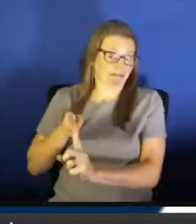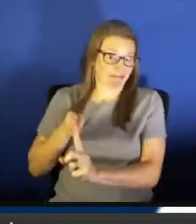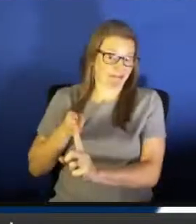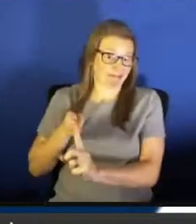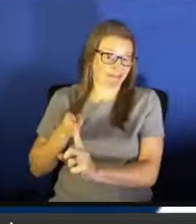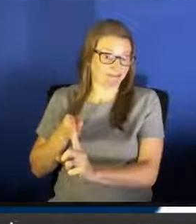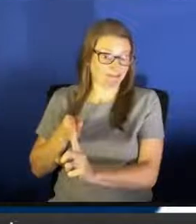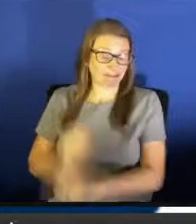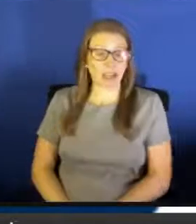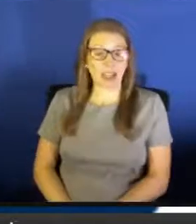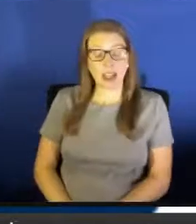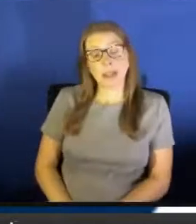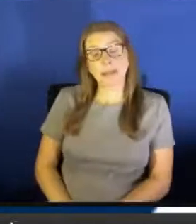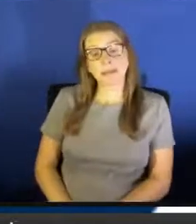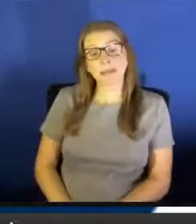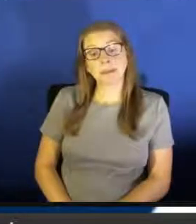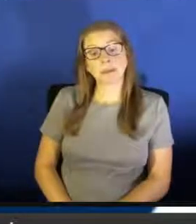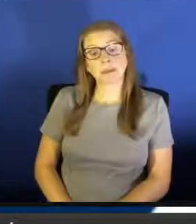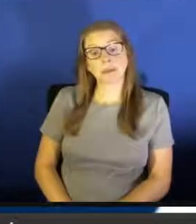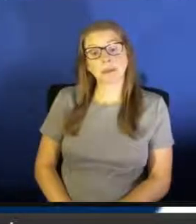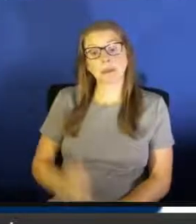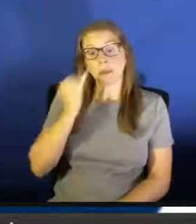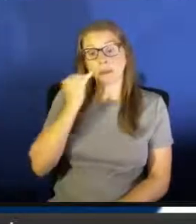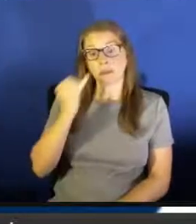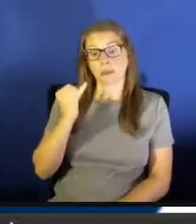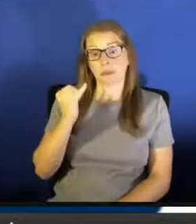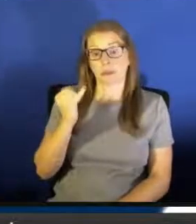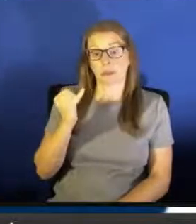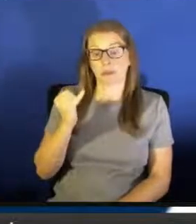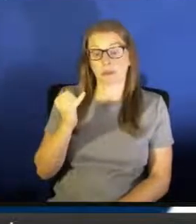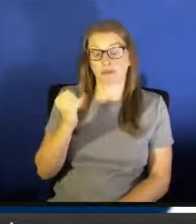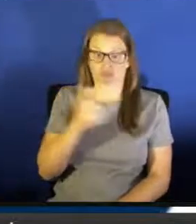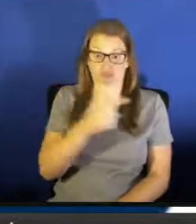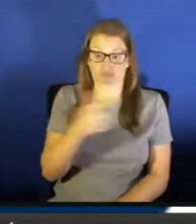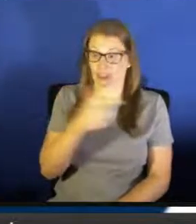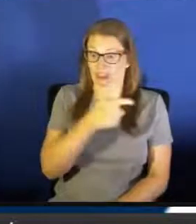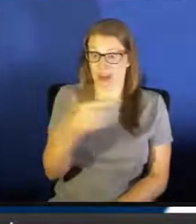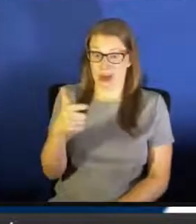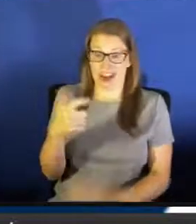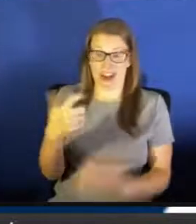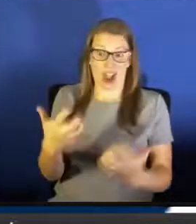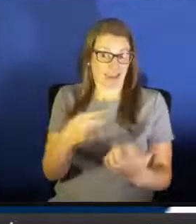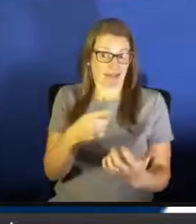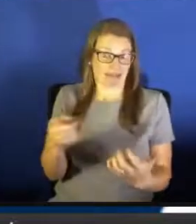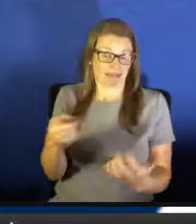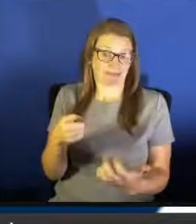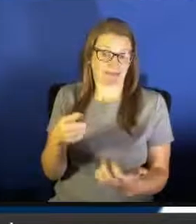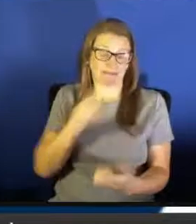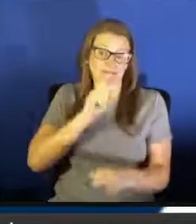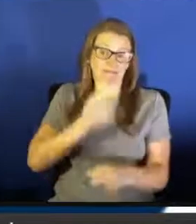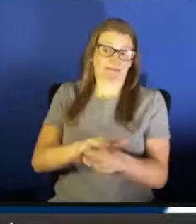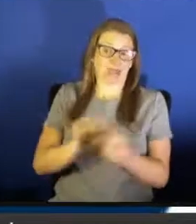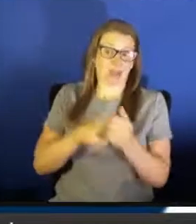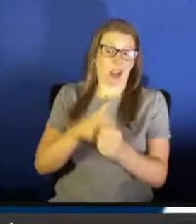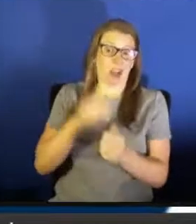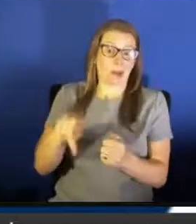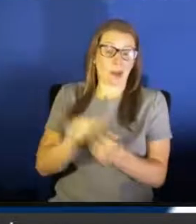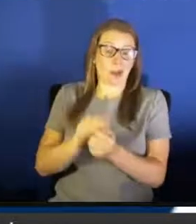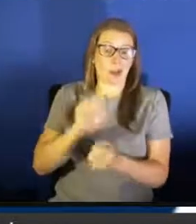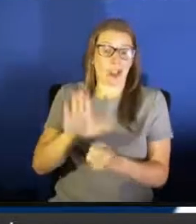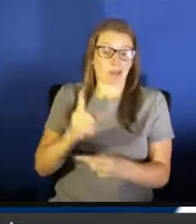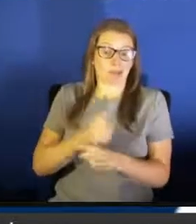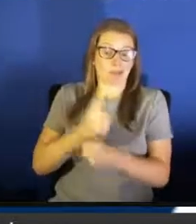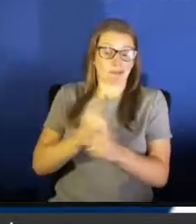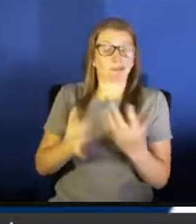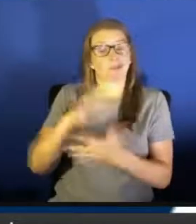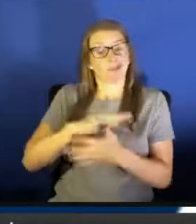think if our viewing audience is willing to commit to follow up with their regular primary